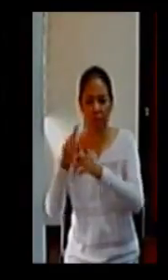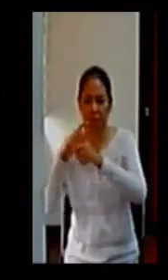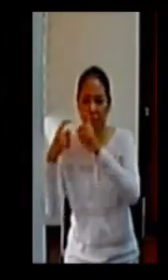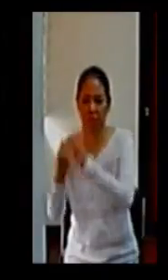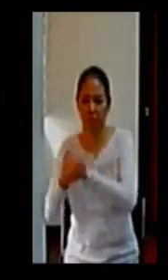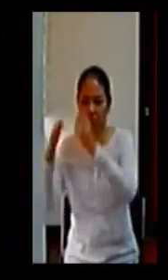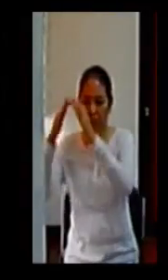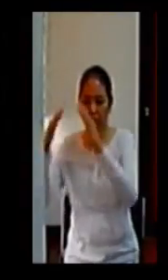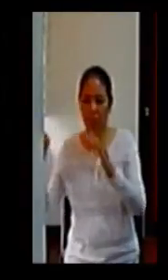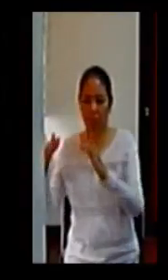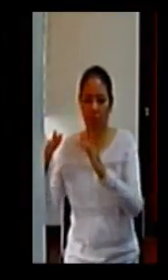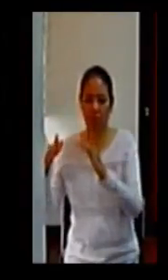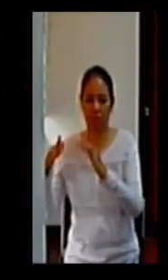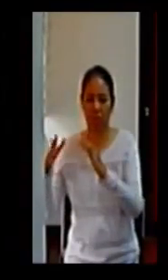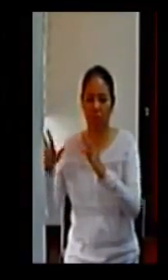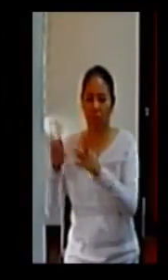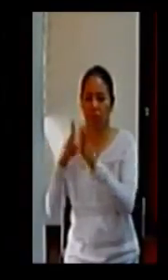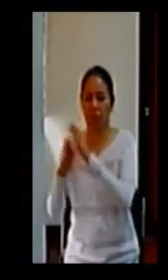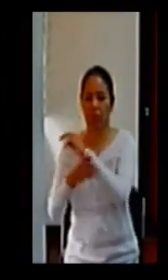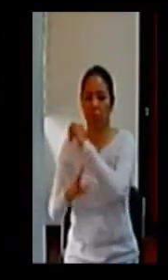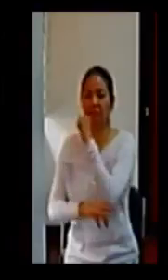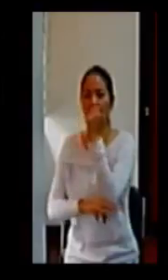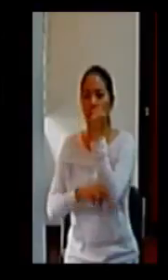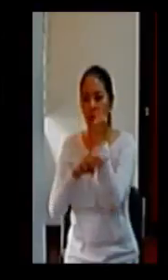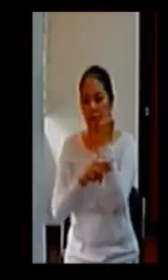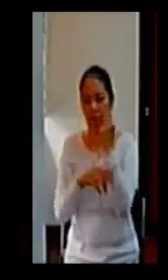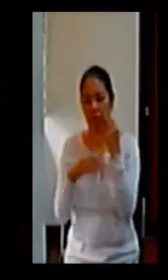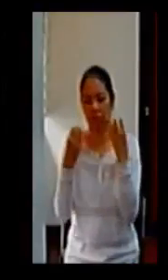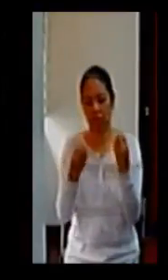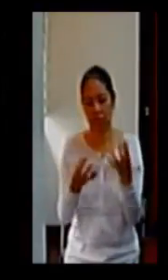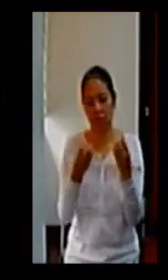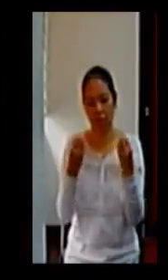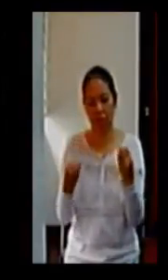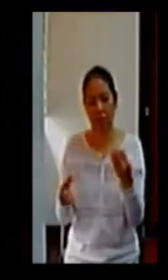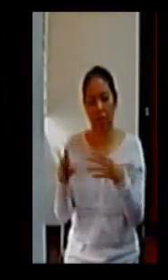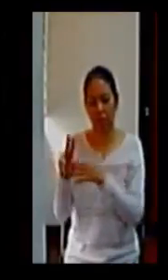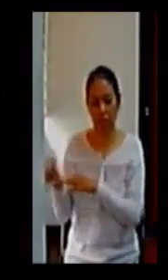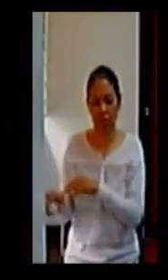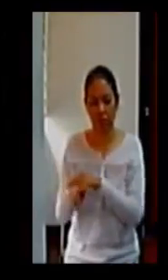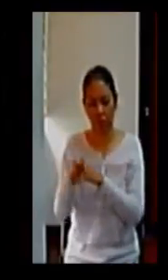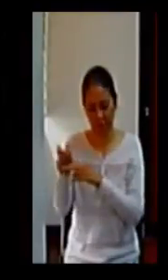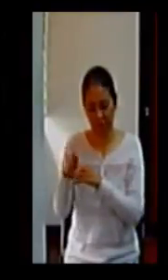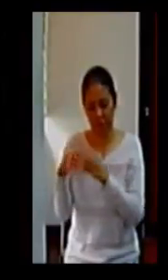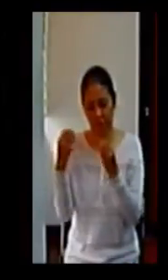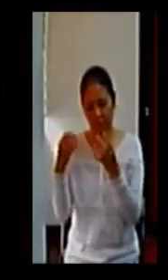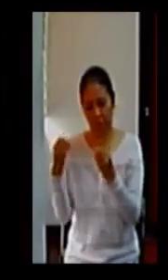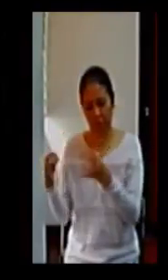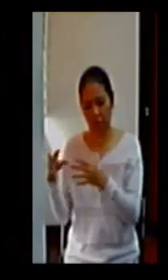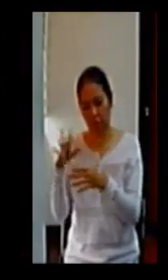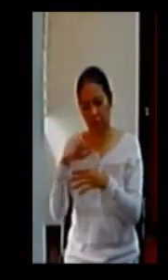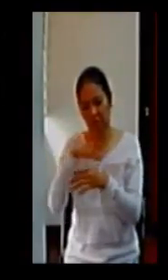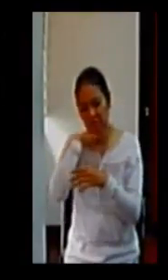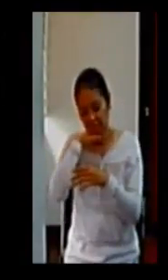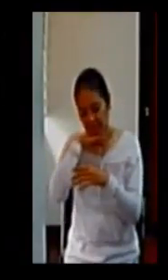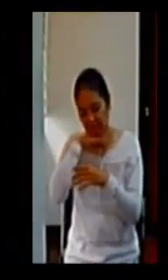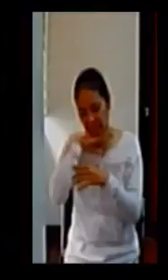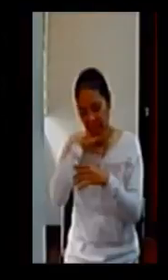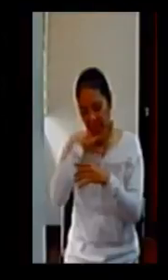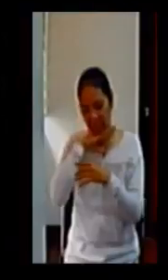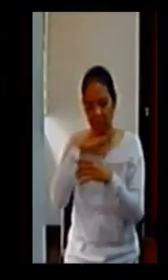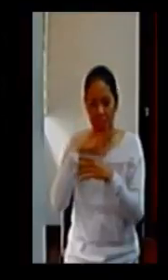So, meaning, marami na ring turista, maraming pollution na dinadala. Like when we conducted a